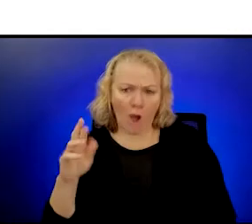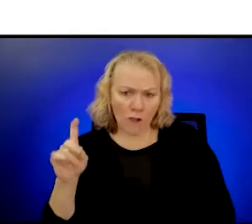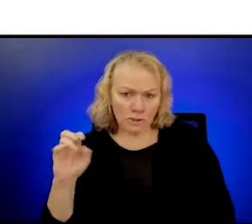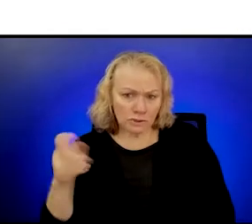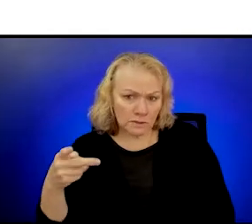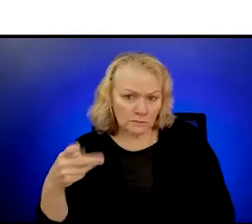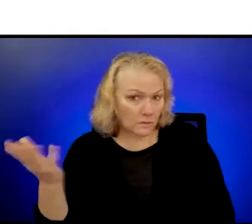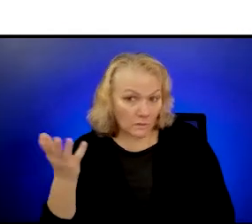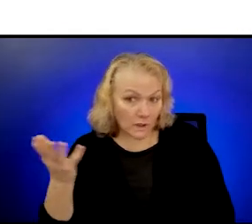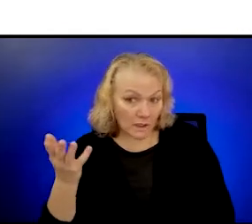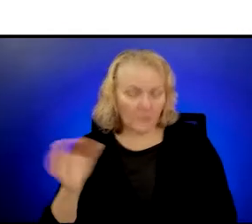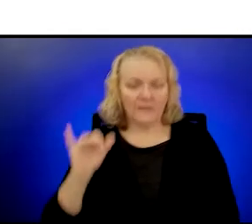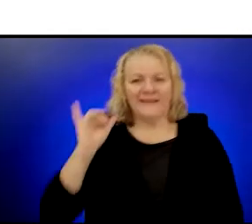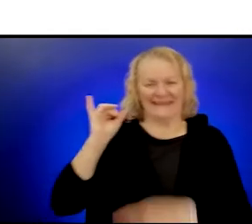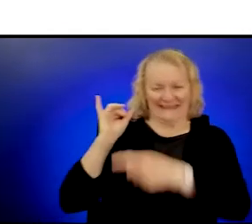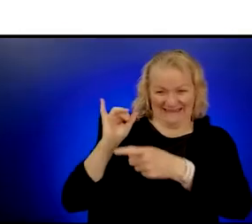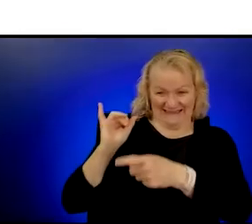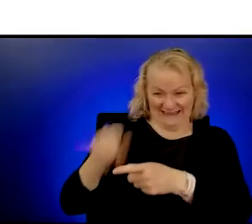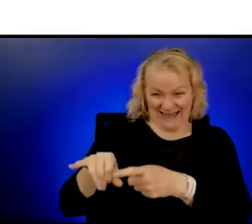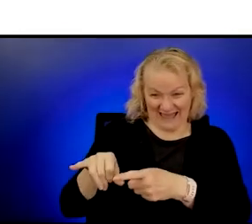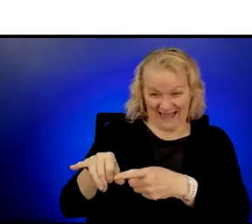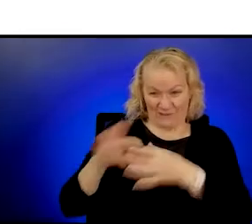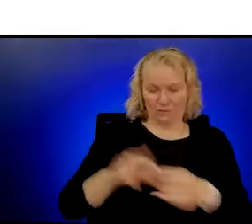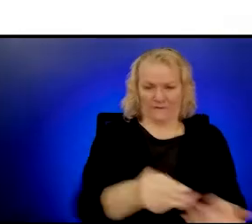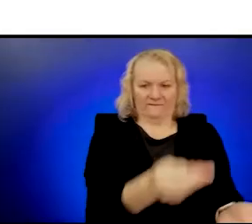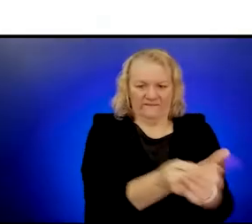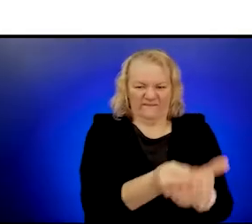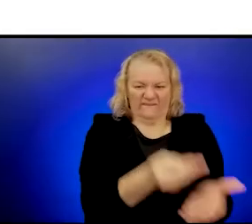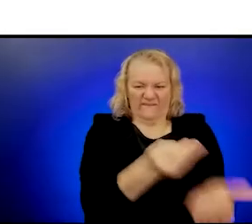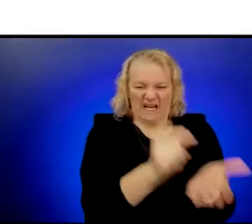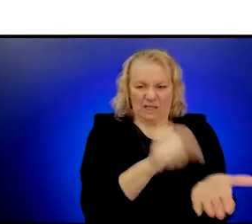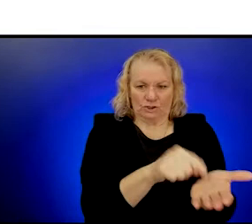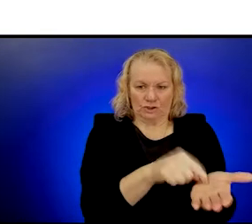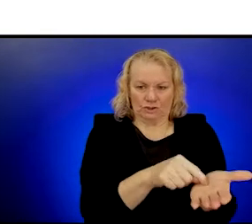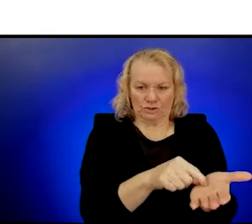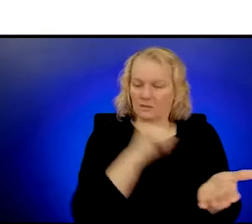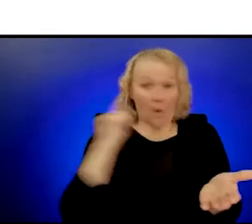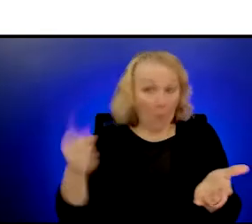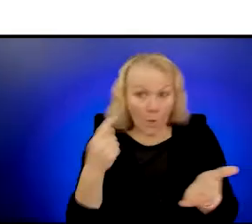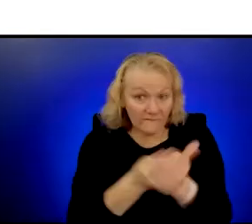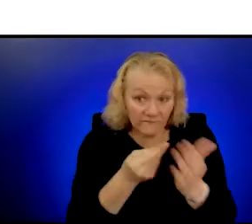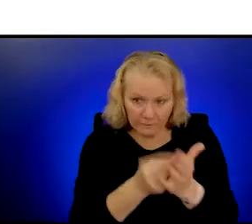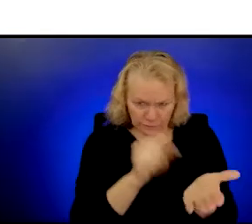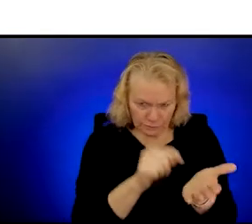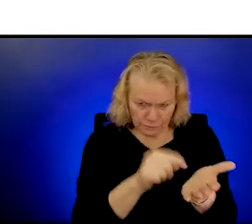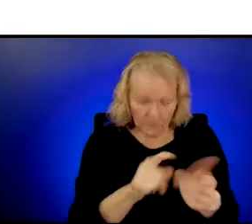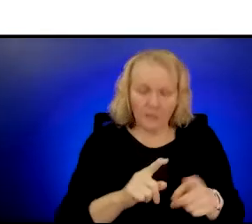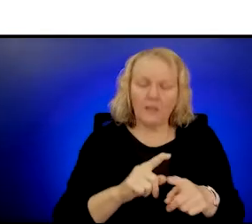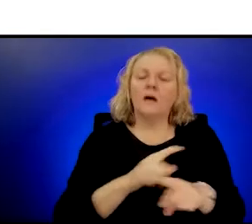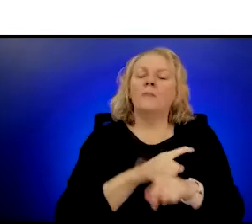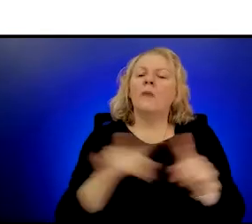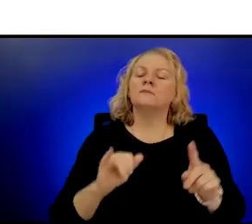undue hardship refers to only the financial difficulties, not only the financial difficulties, but to